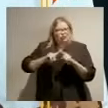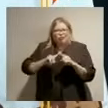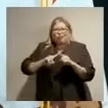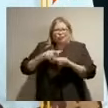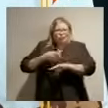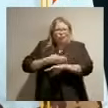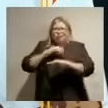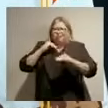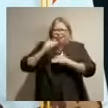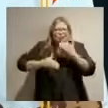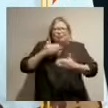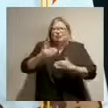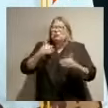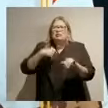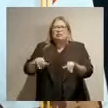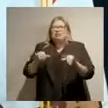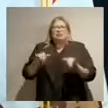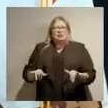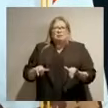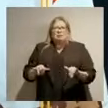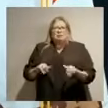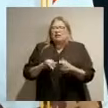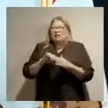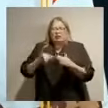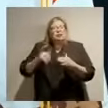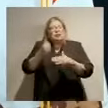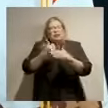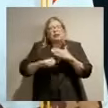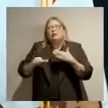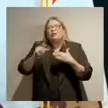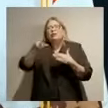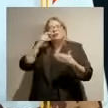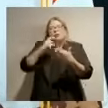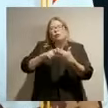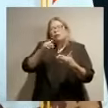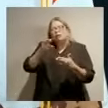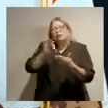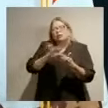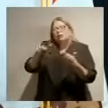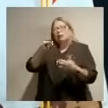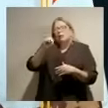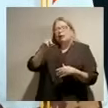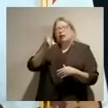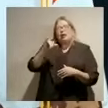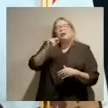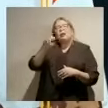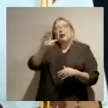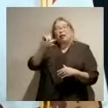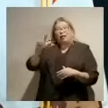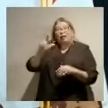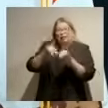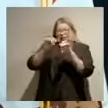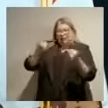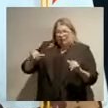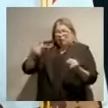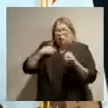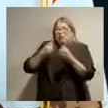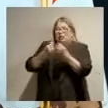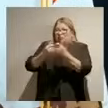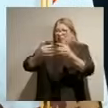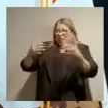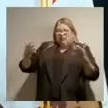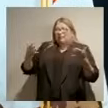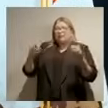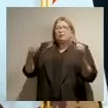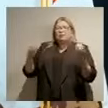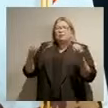perfect proof point of that is a full suite under the Medi-Cal system that's been expanded like no other state in U.S. history